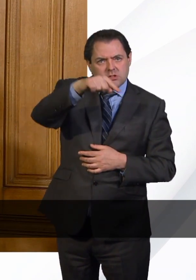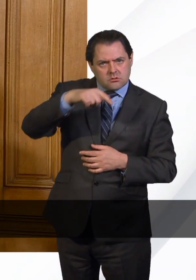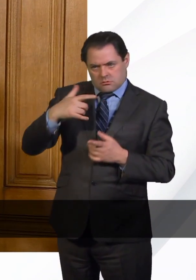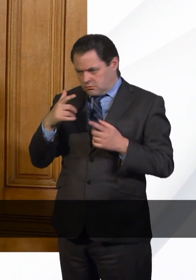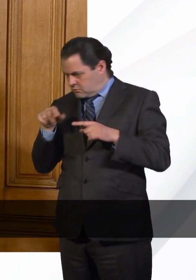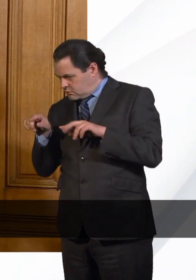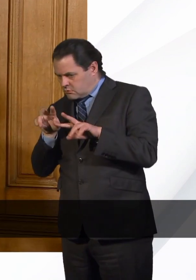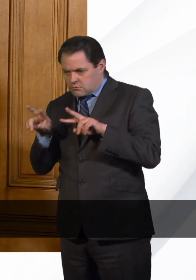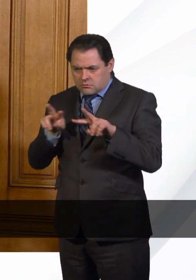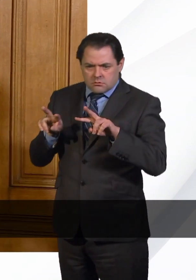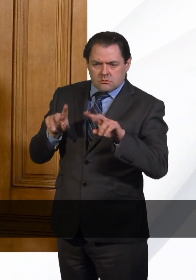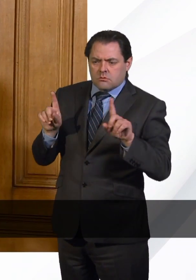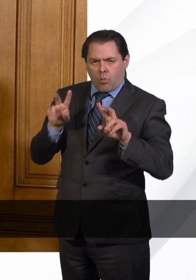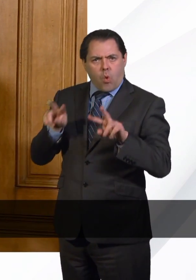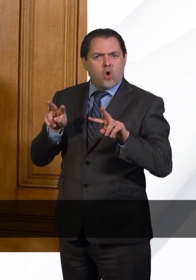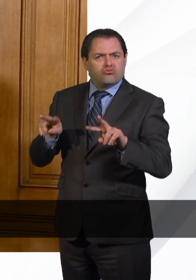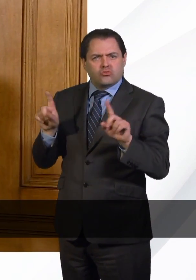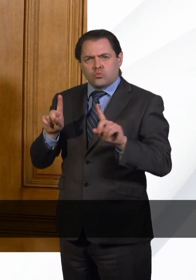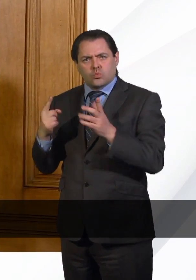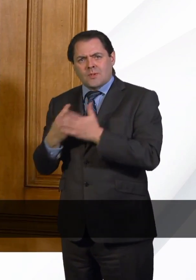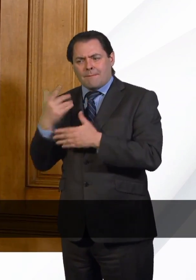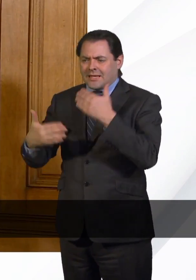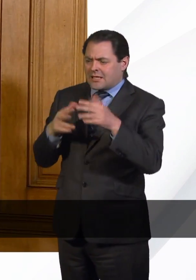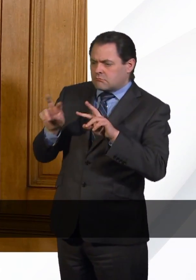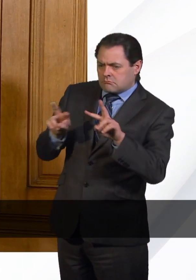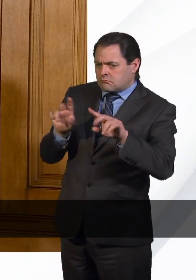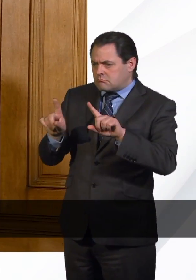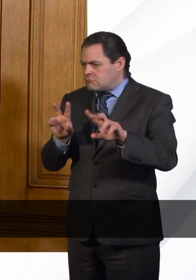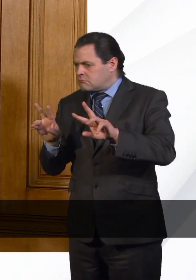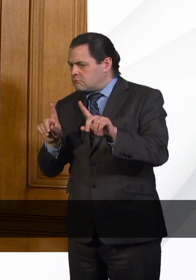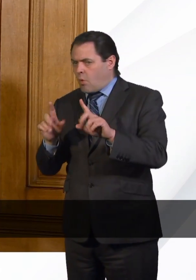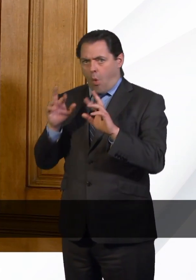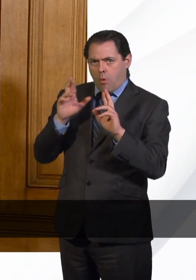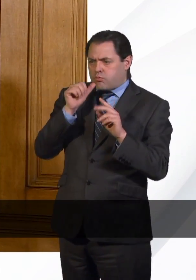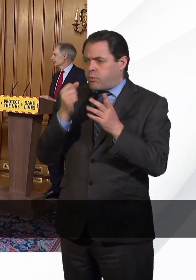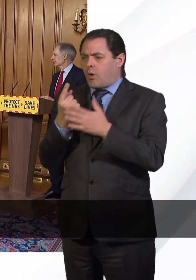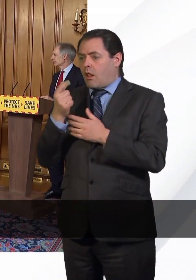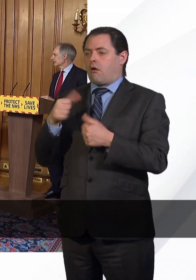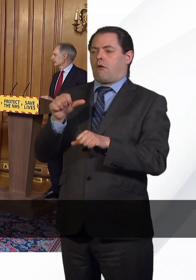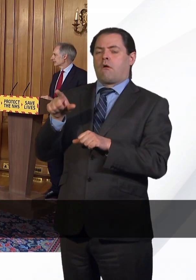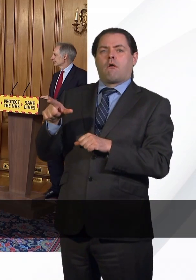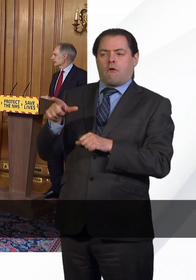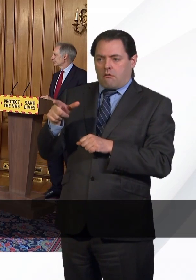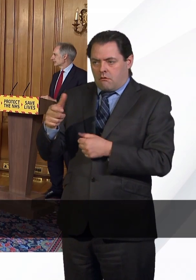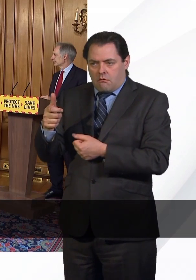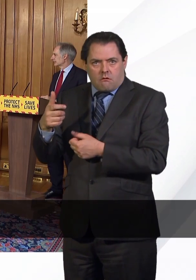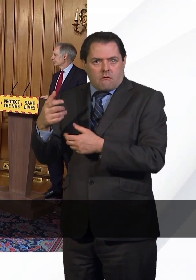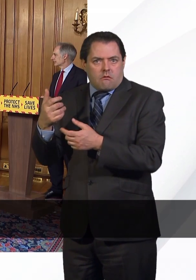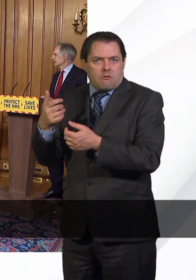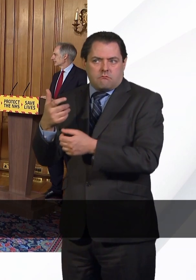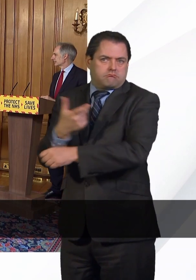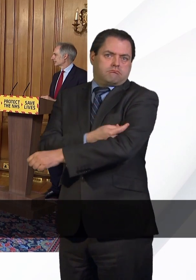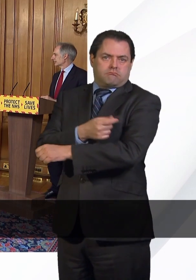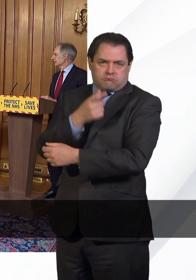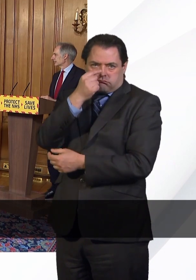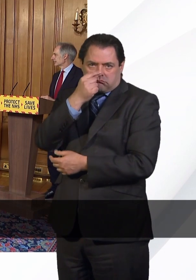We remain very hopeful that there will be a breakthrough at some point in the future. I think what I can say to you is